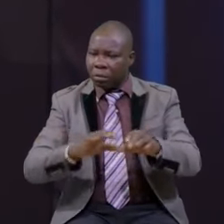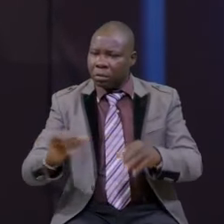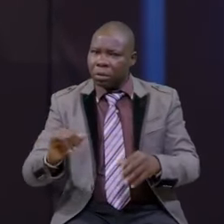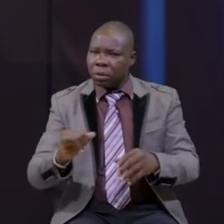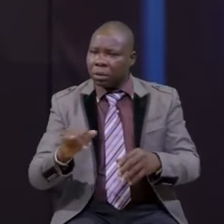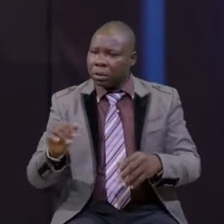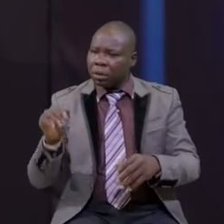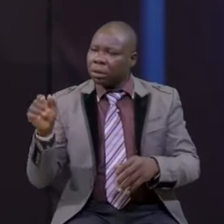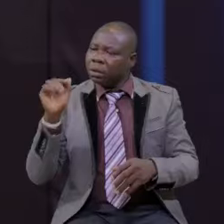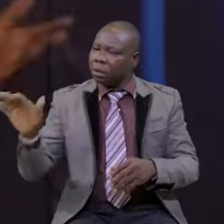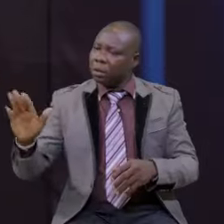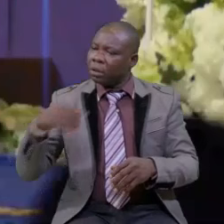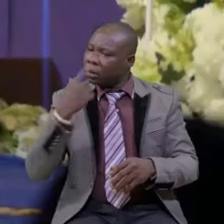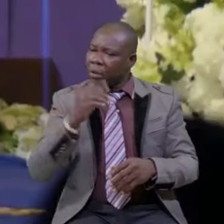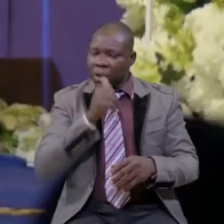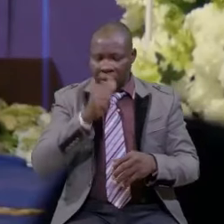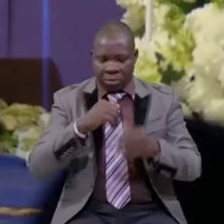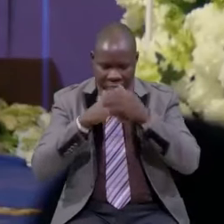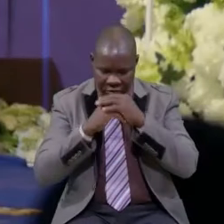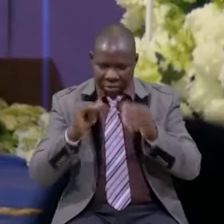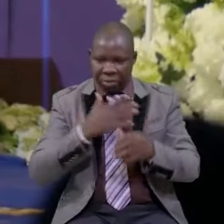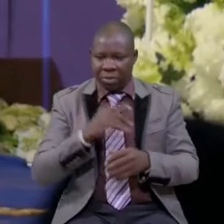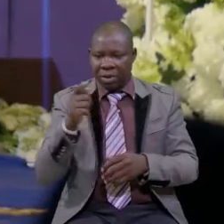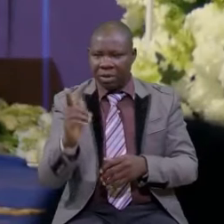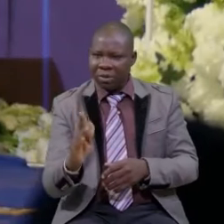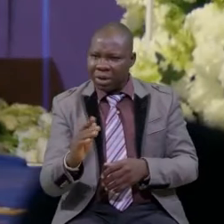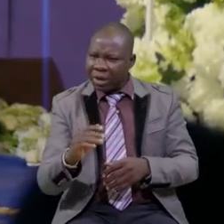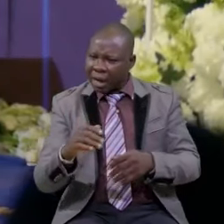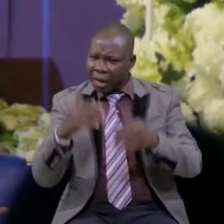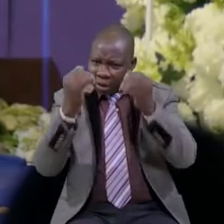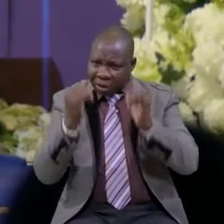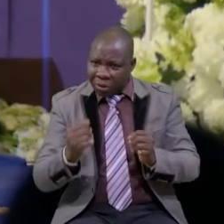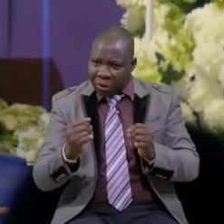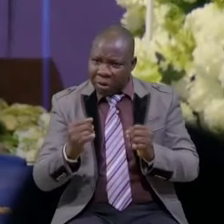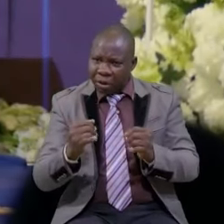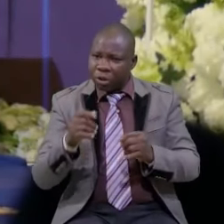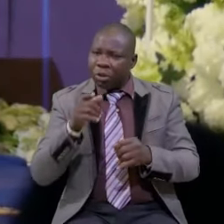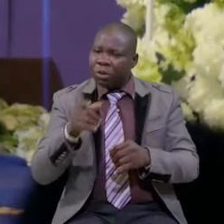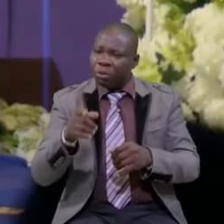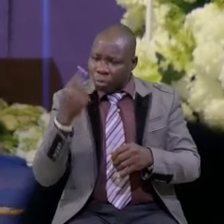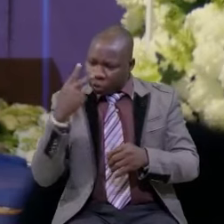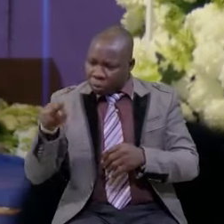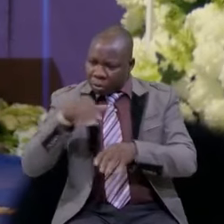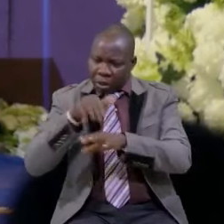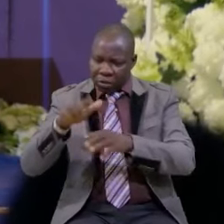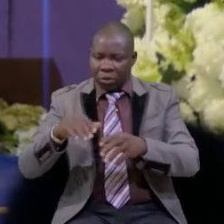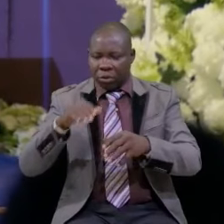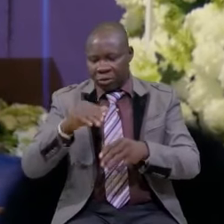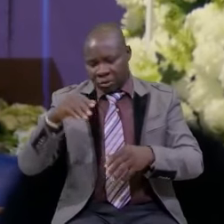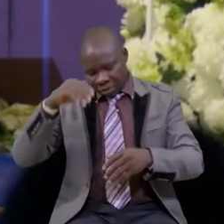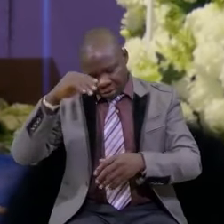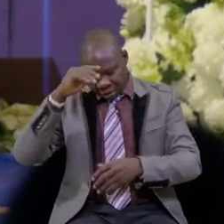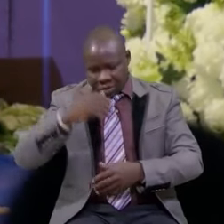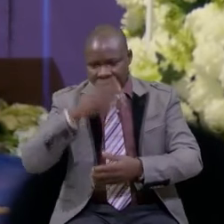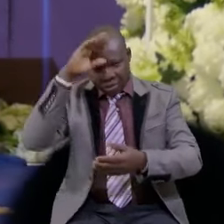God? I said, look at your boy here. The boy was paralyzed. They're watching the mother going around